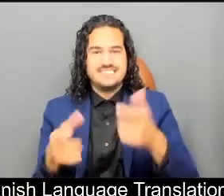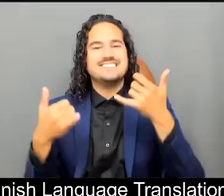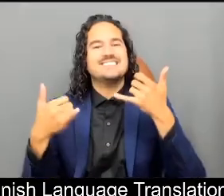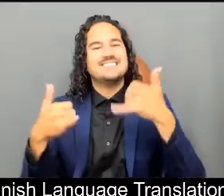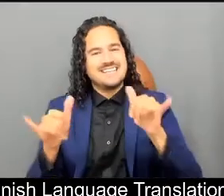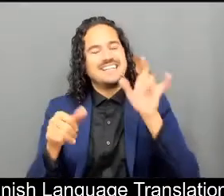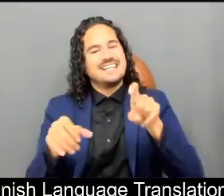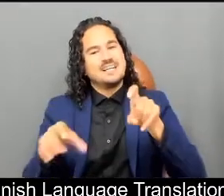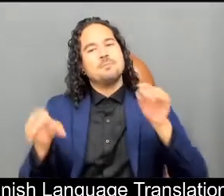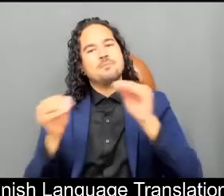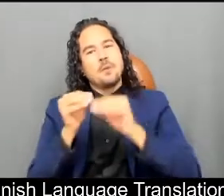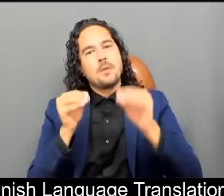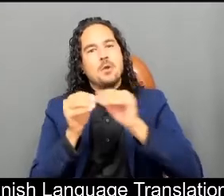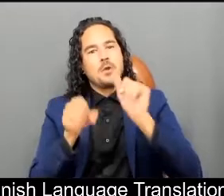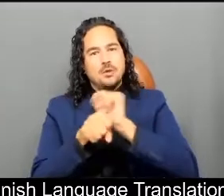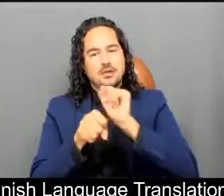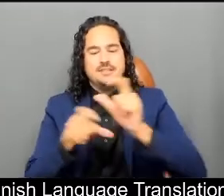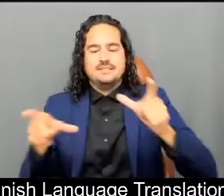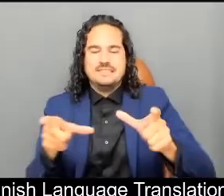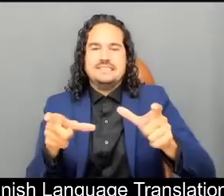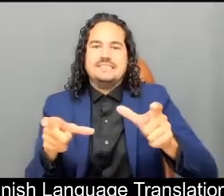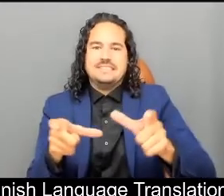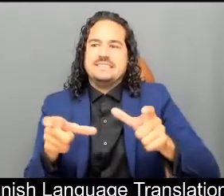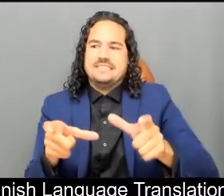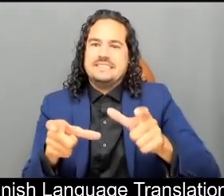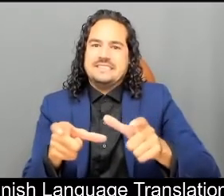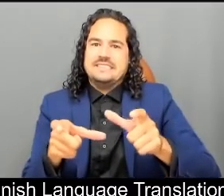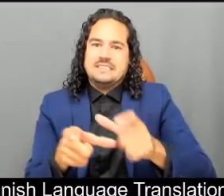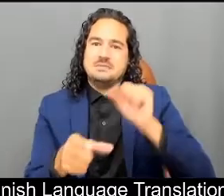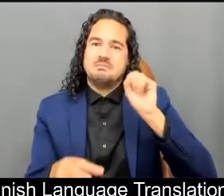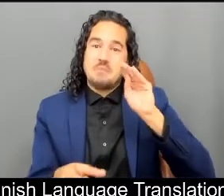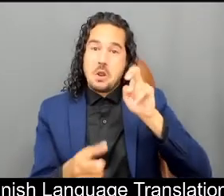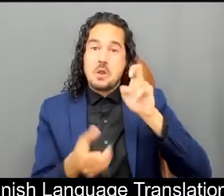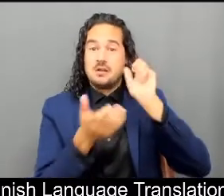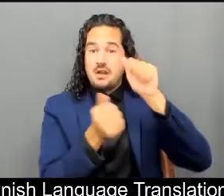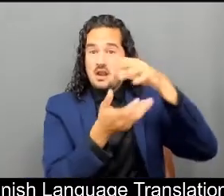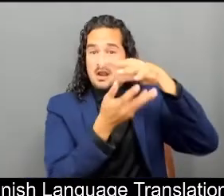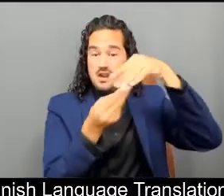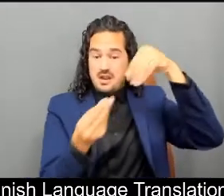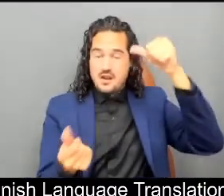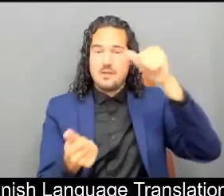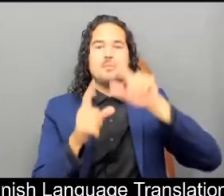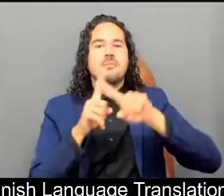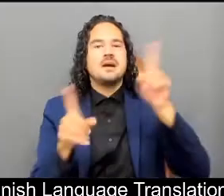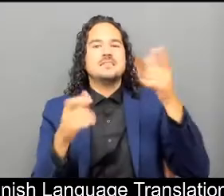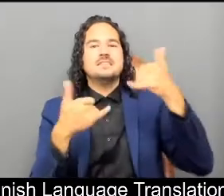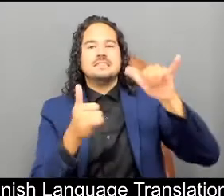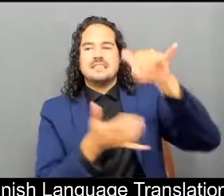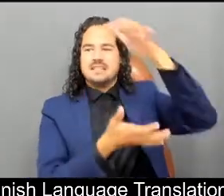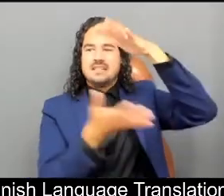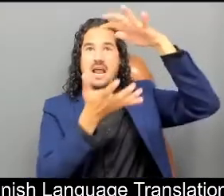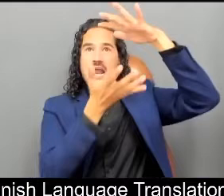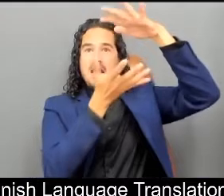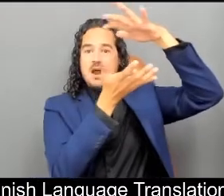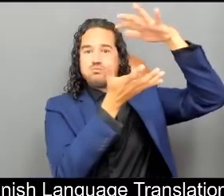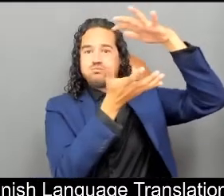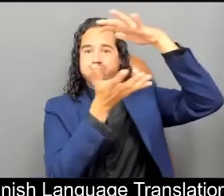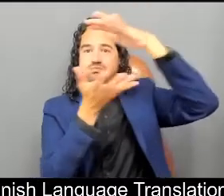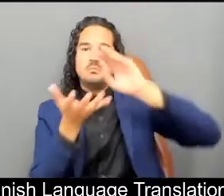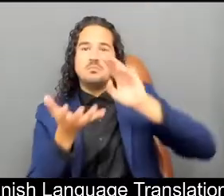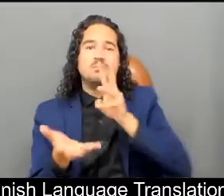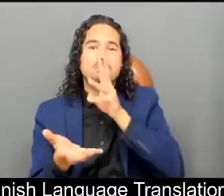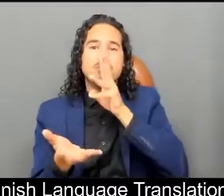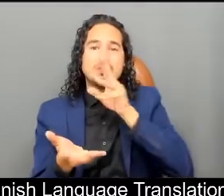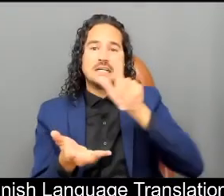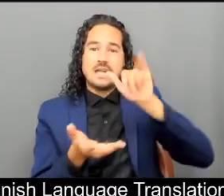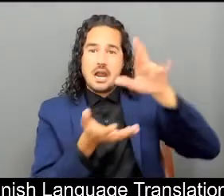layer, or the marine layer, does not help that. It holds the smoke down, doesn't allow it to go up in the air and to dissipate. And then this morning, in